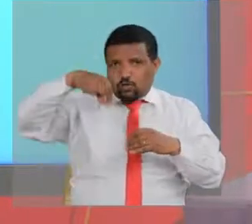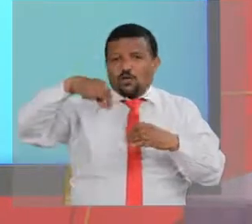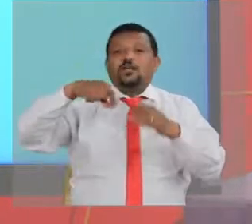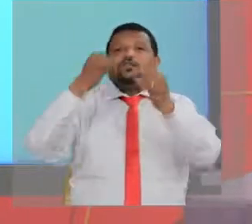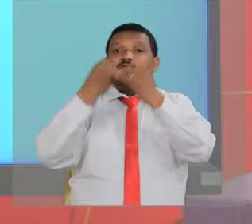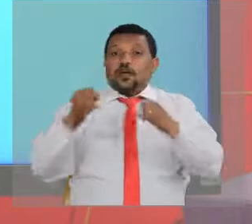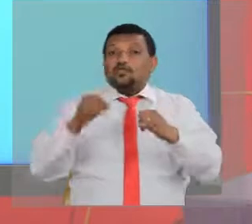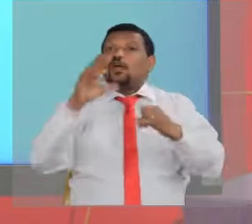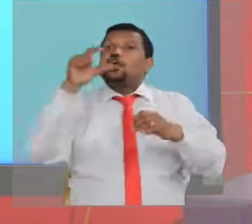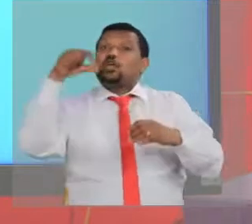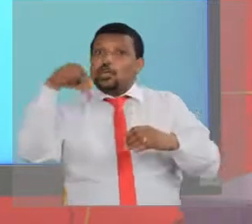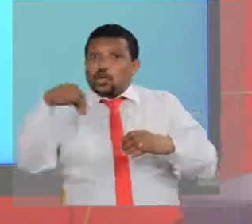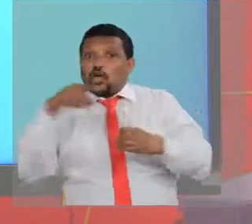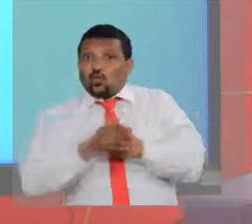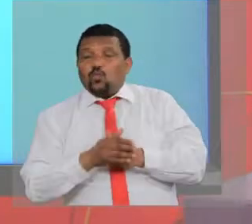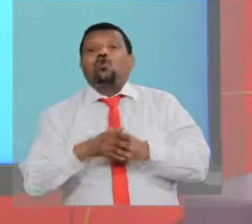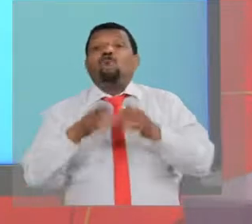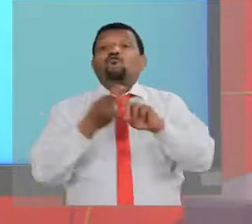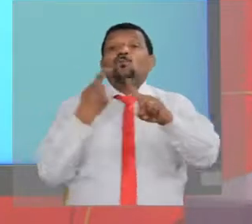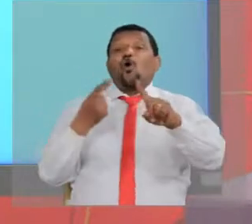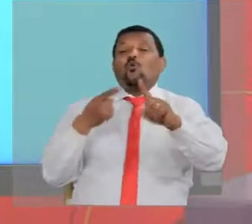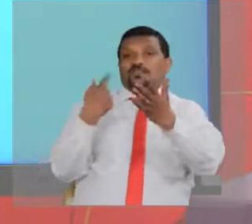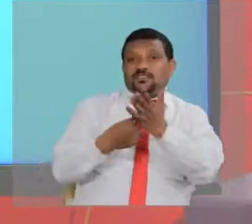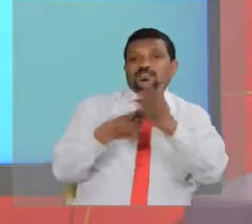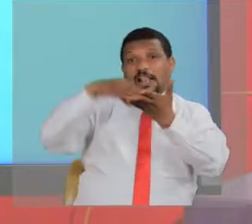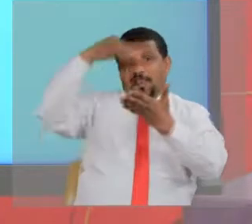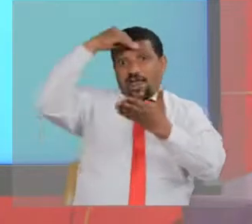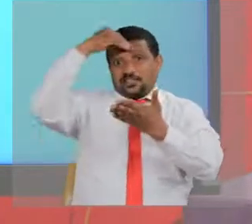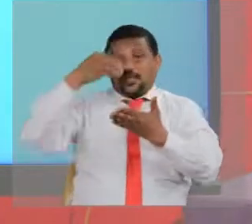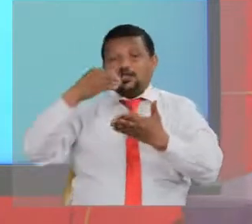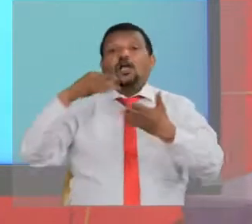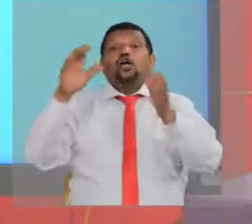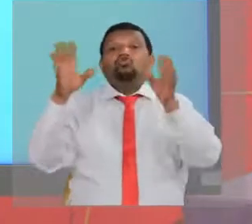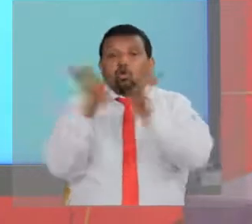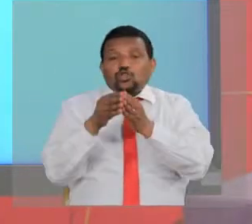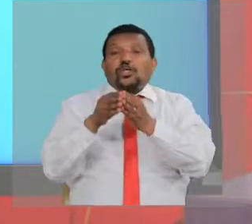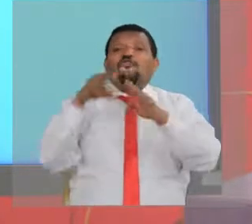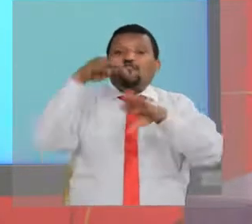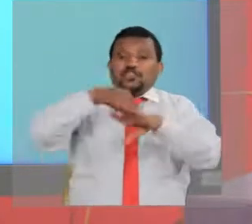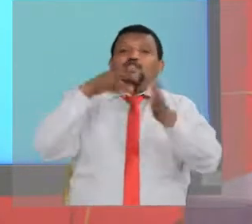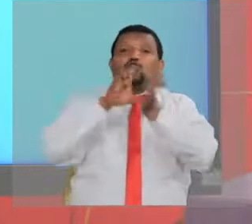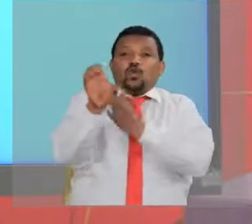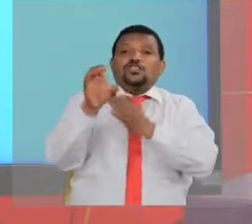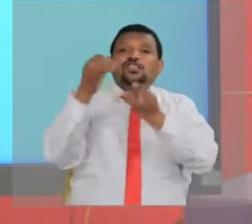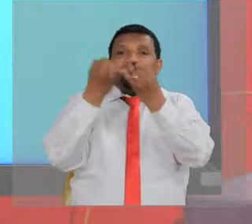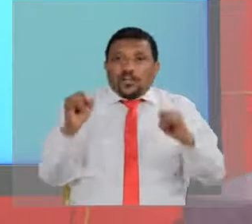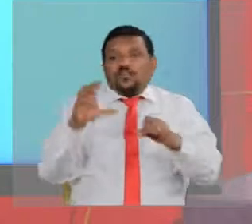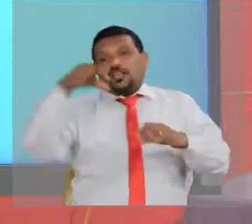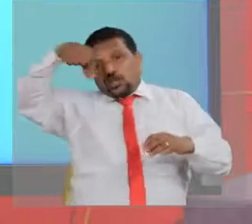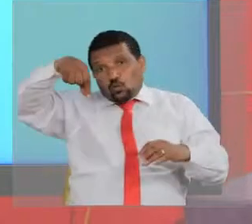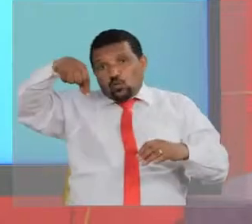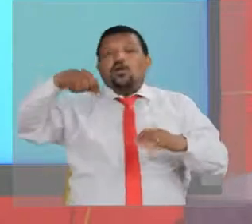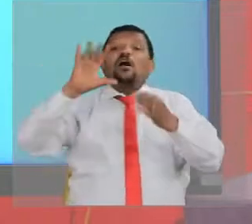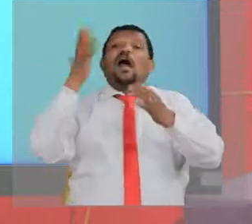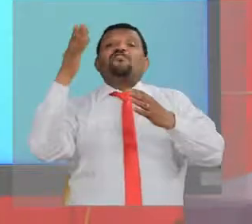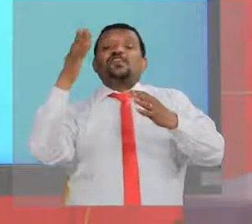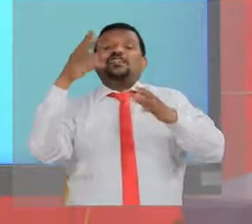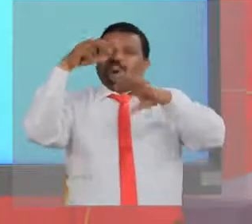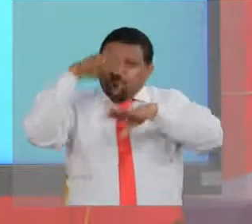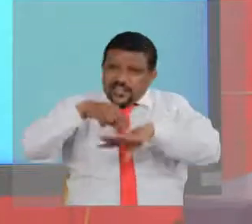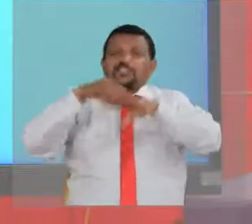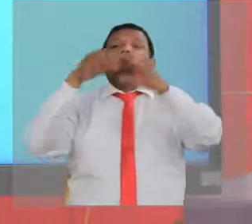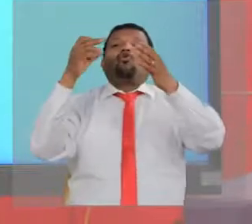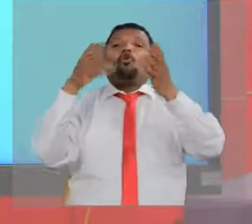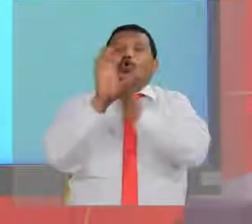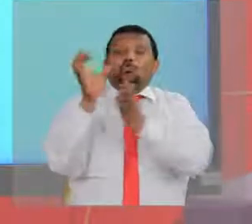by Q. And from these lessons, total fixed cost divided by Q is the average fixed cost of